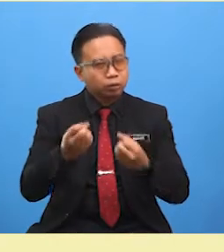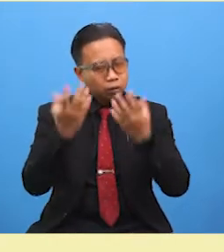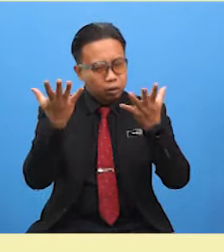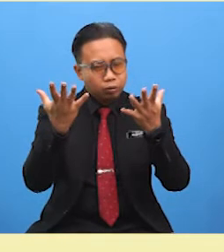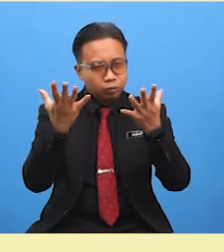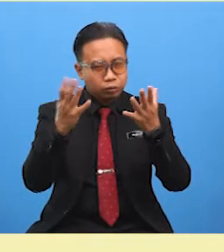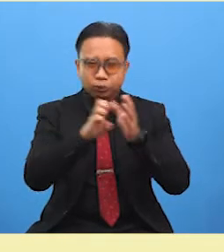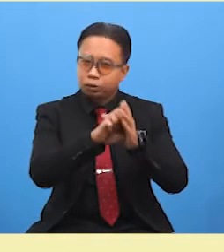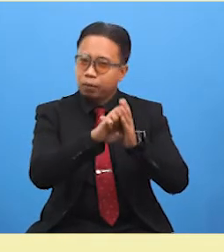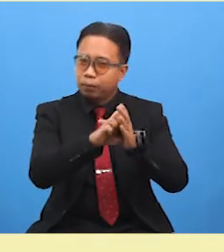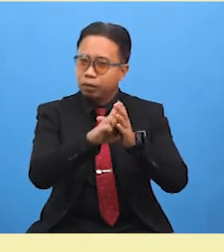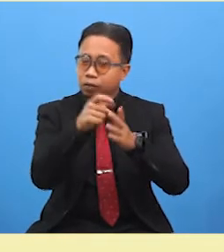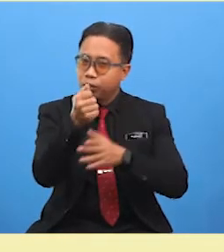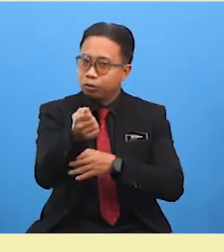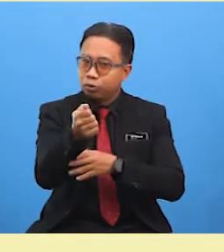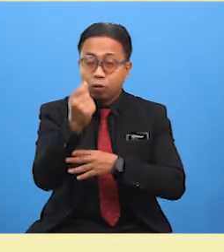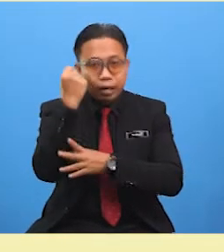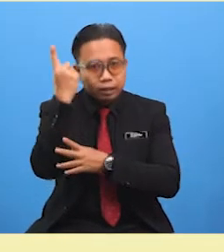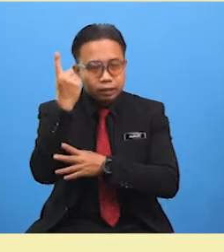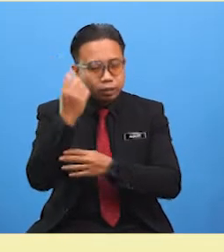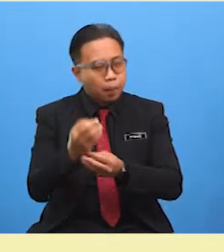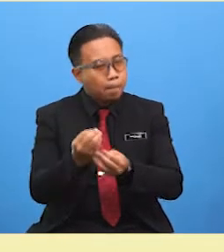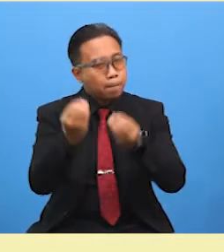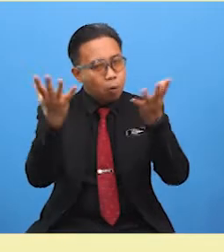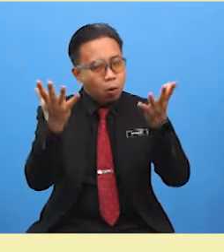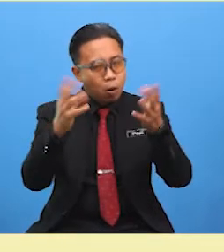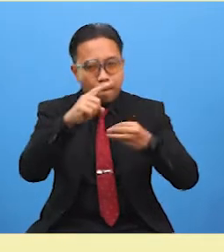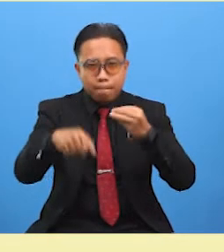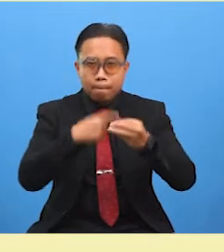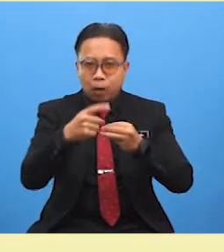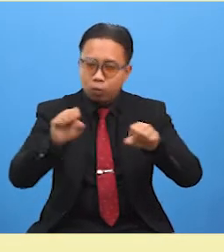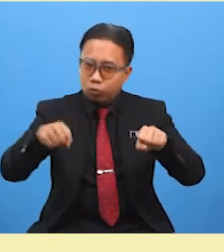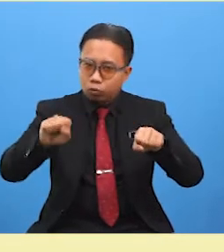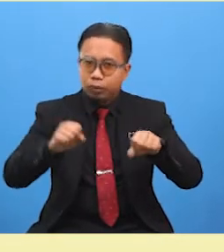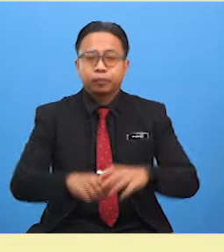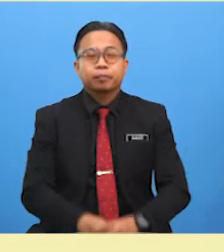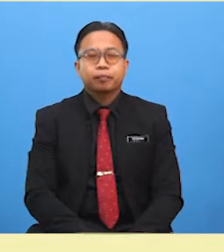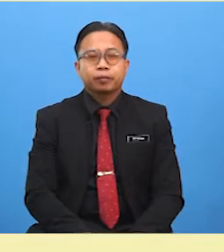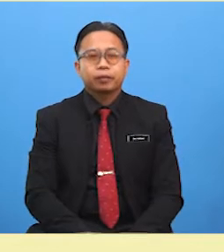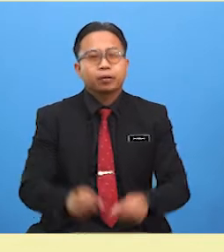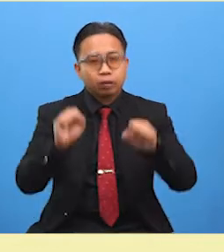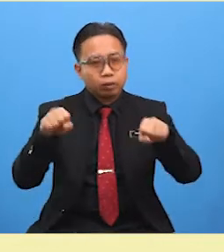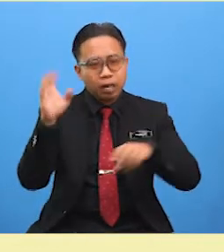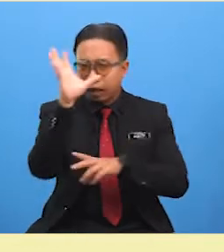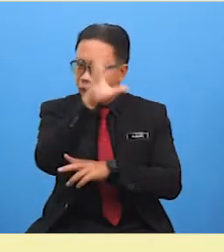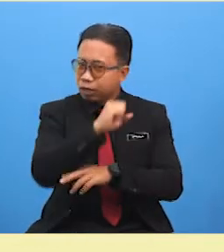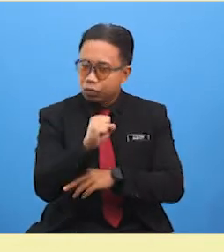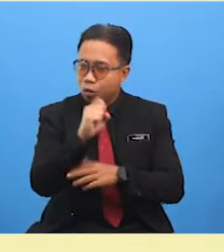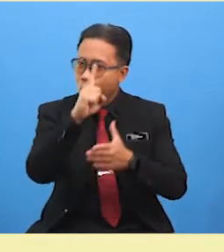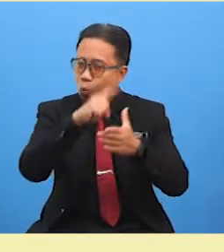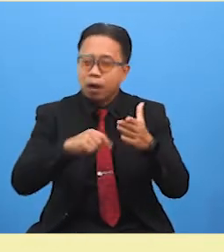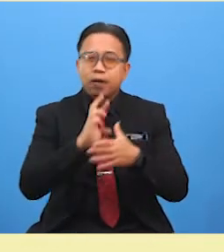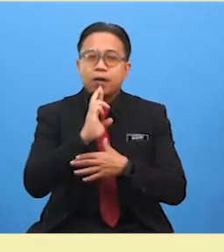other examples for you to understand more about motorbikes. Can you guess what